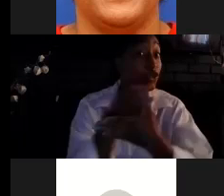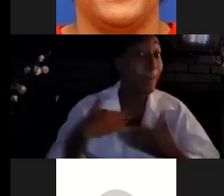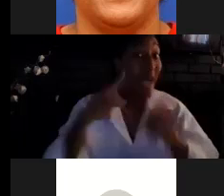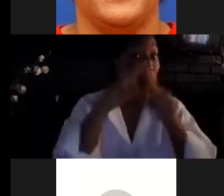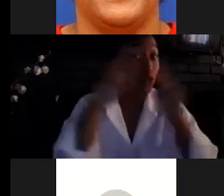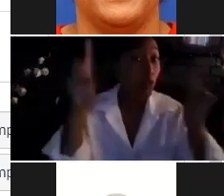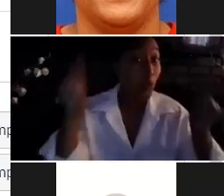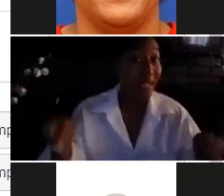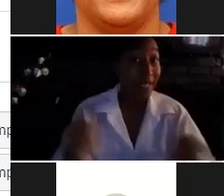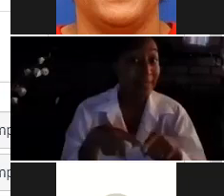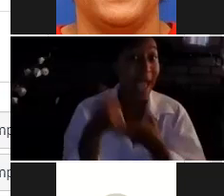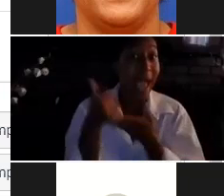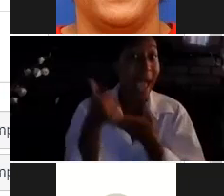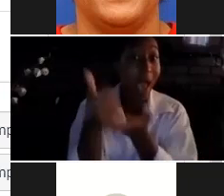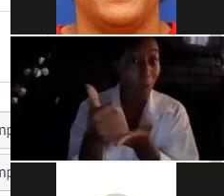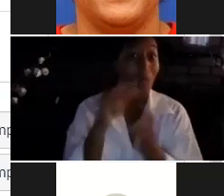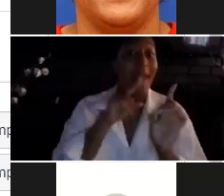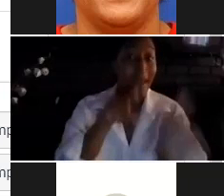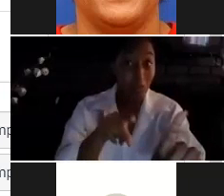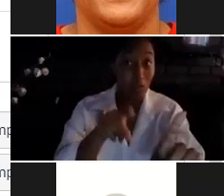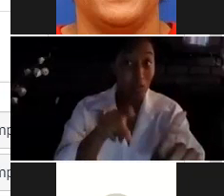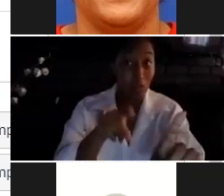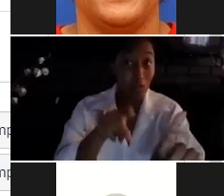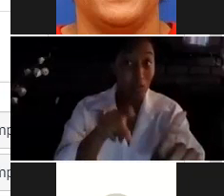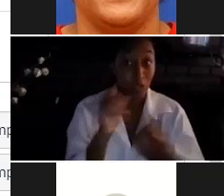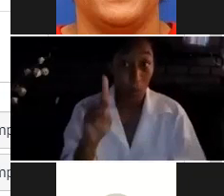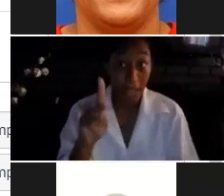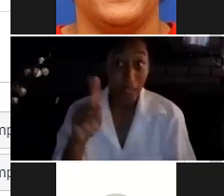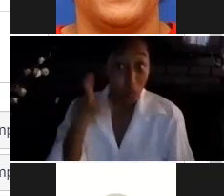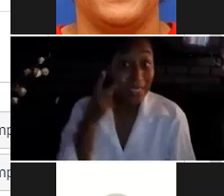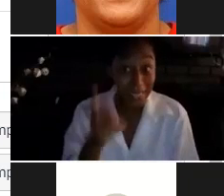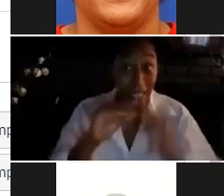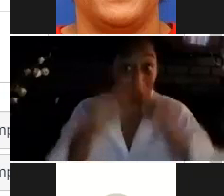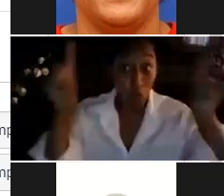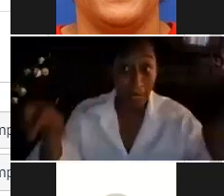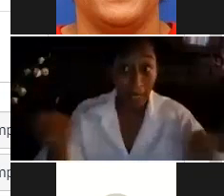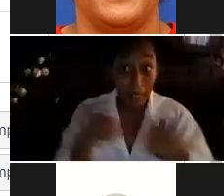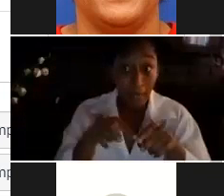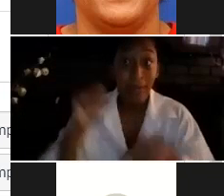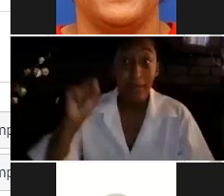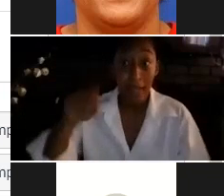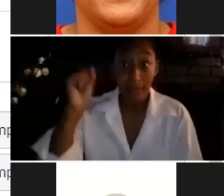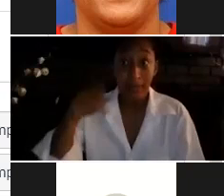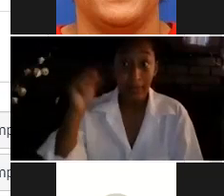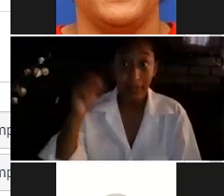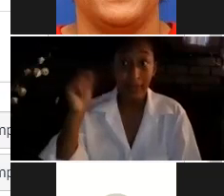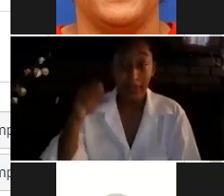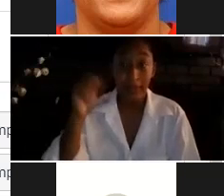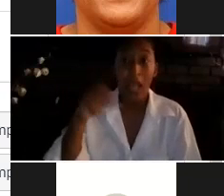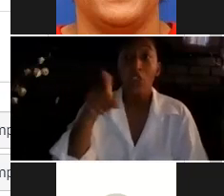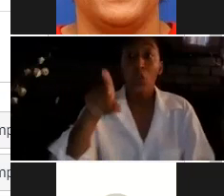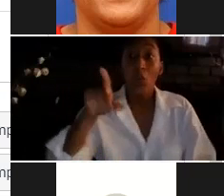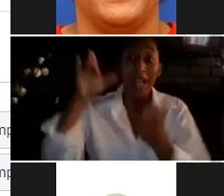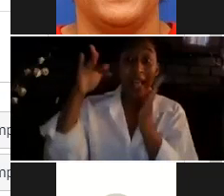All right. So tell me if you can see the screen. Yes. Okay, so if you click